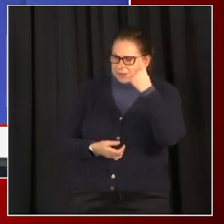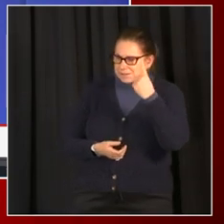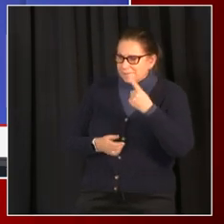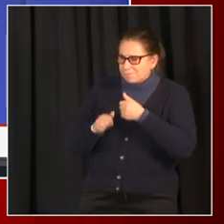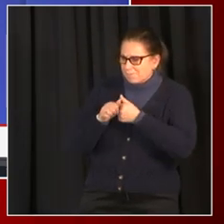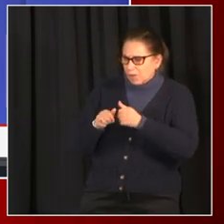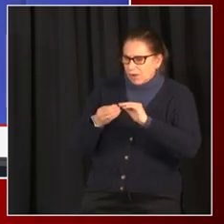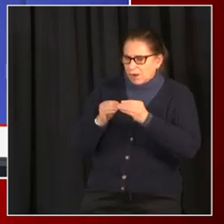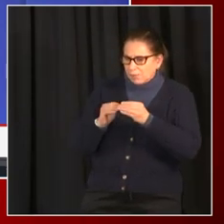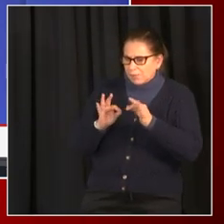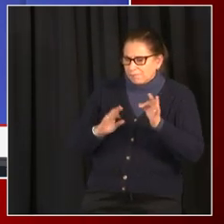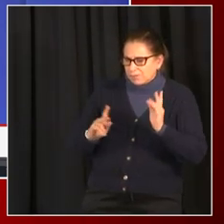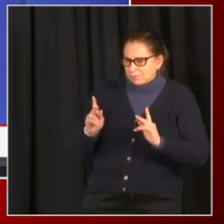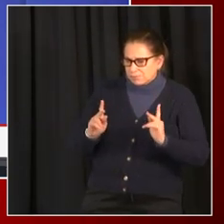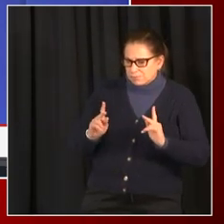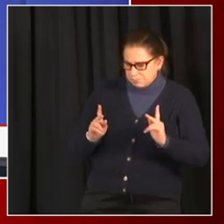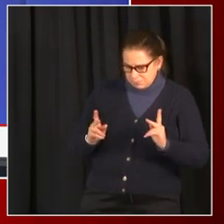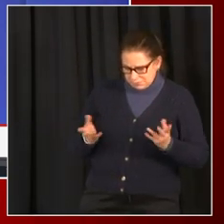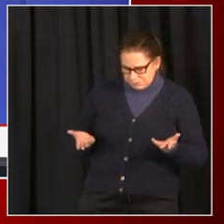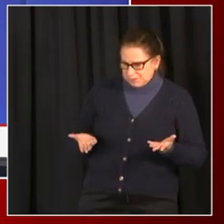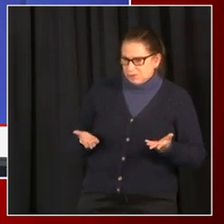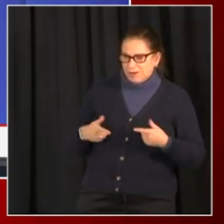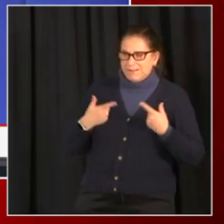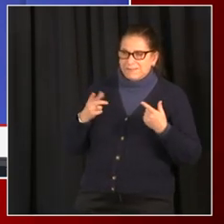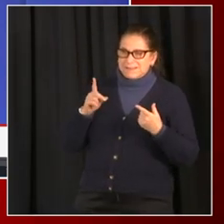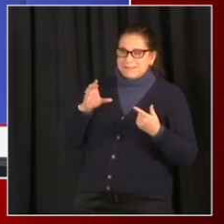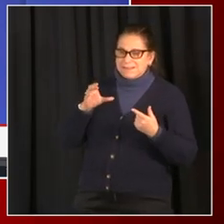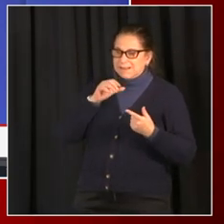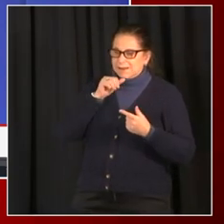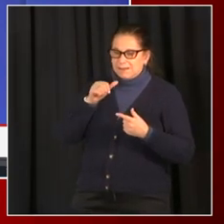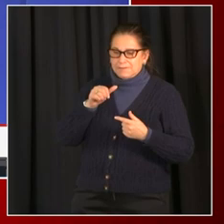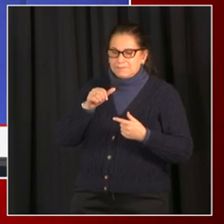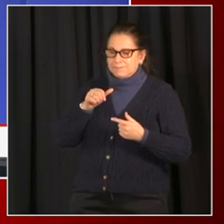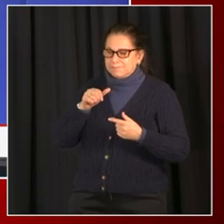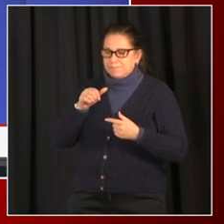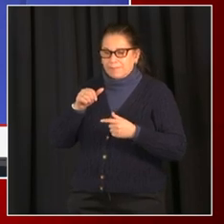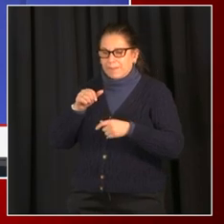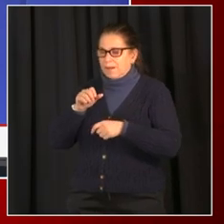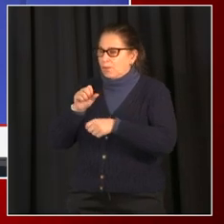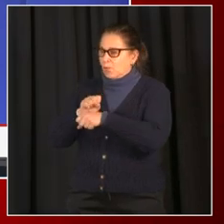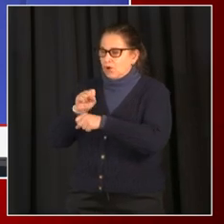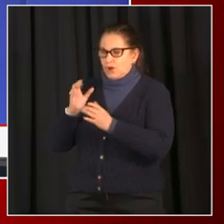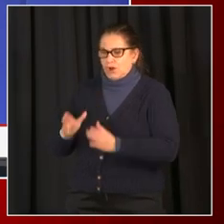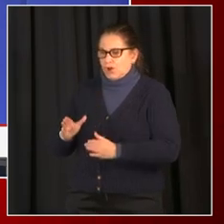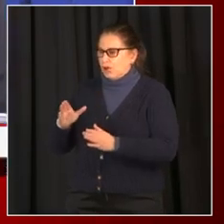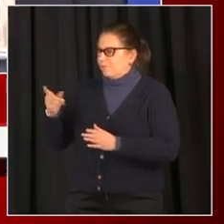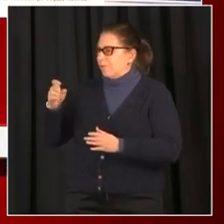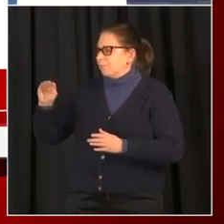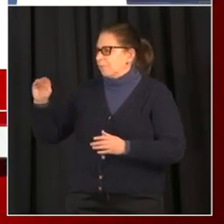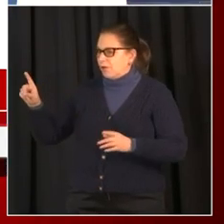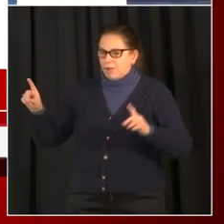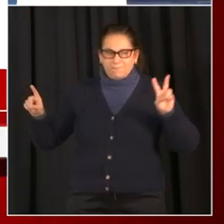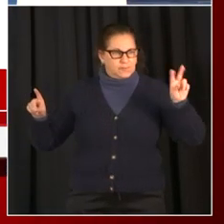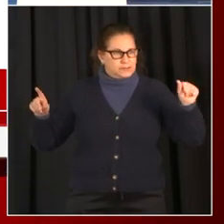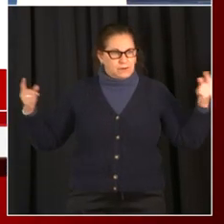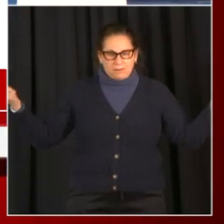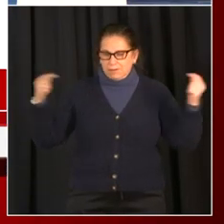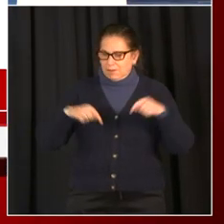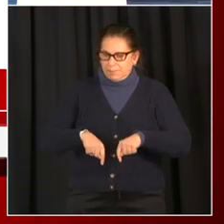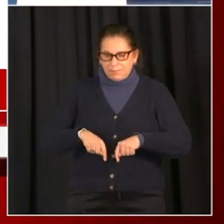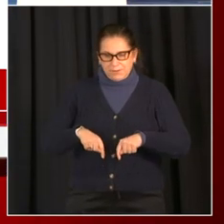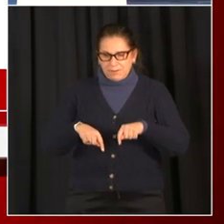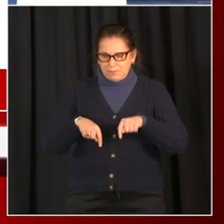receiving allocations based on population, not on workforce. However, Phase 1A and Phase 1B are based